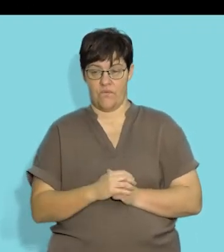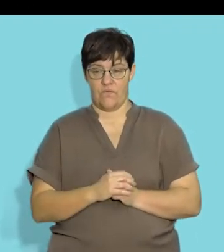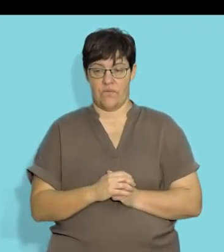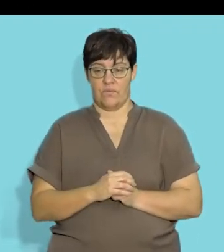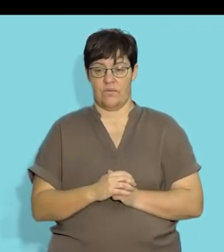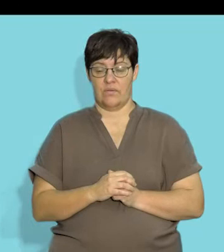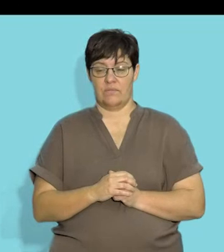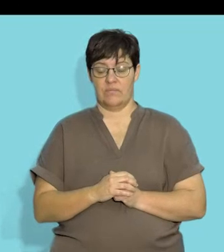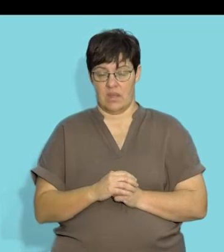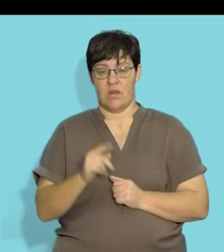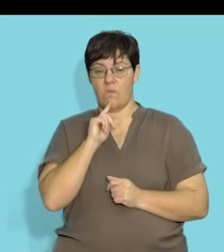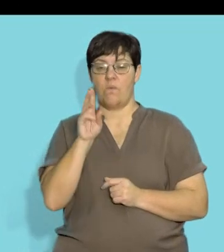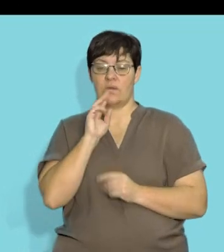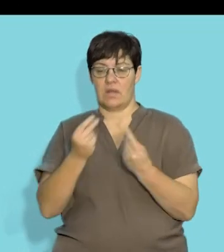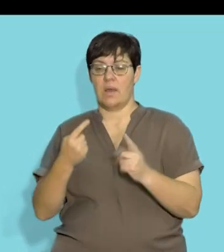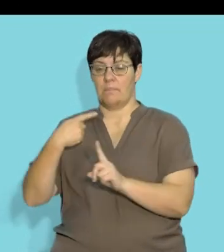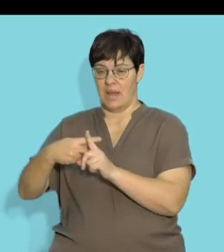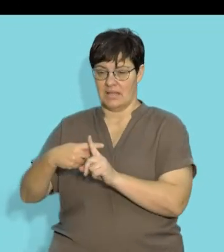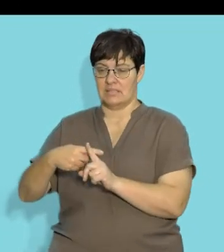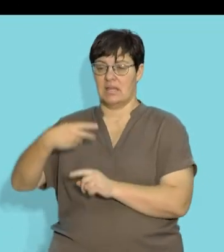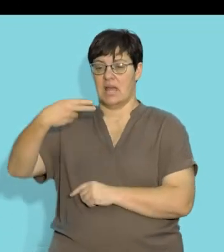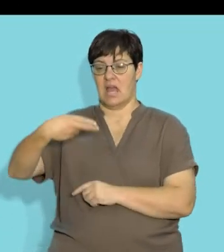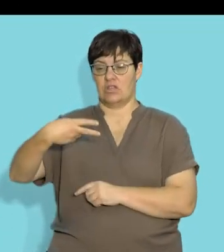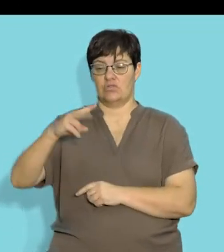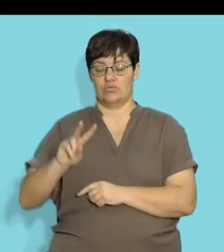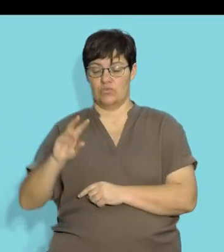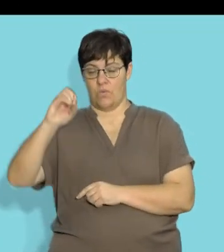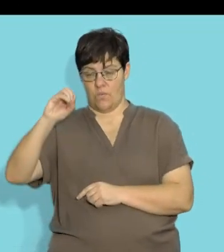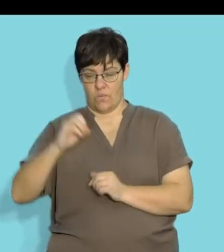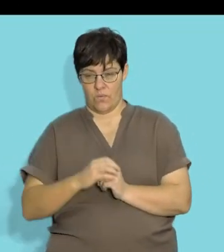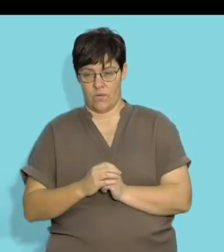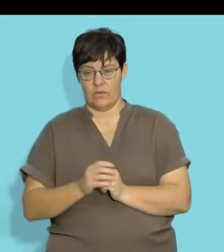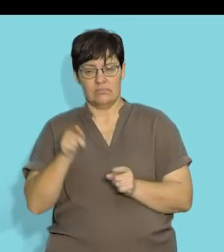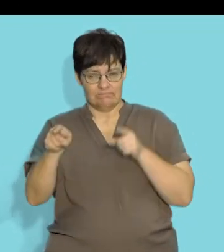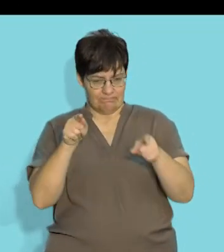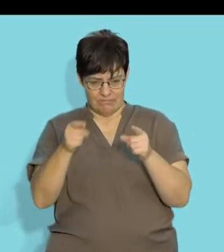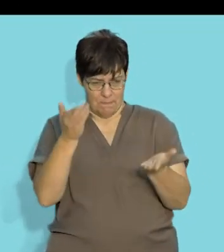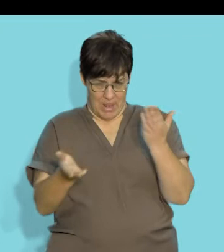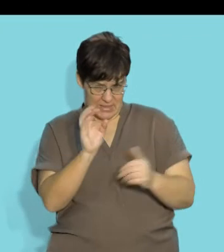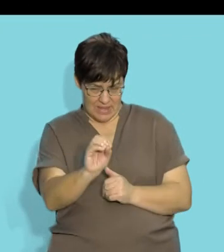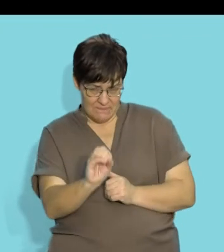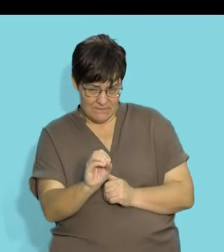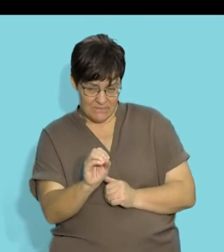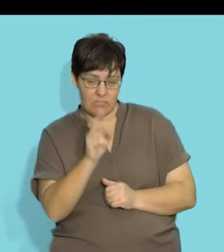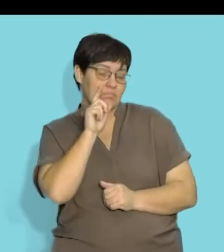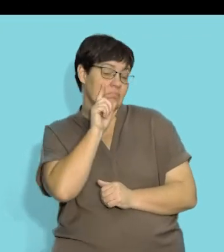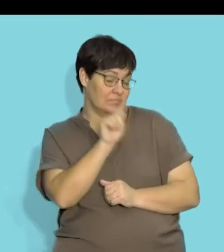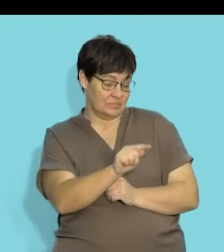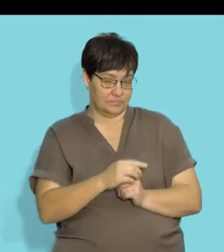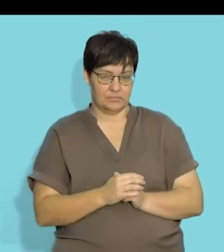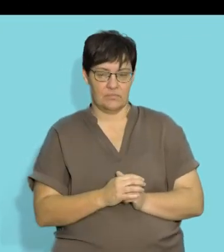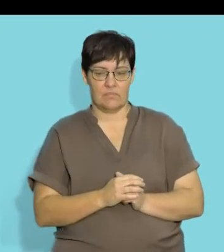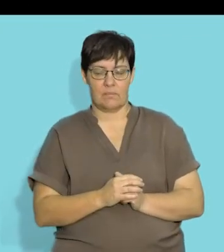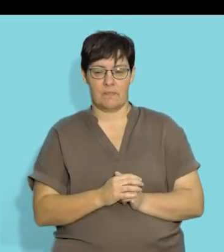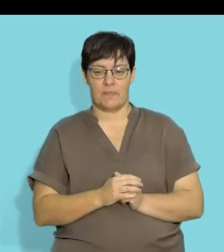okay, and then plus water, right? Is the equation balanced? Let's check. Already we see that